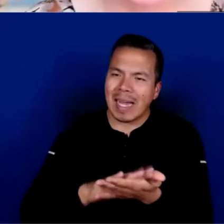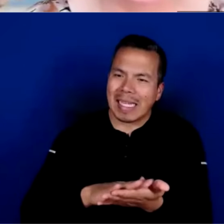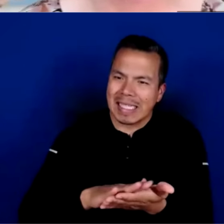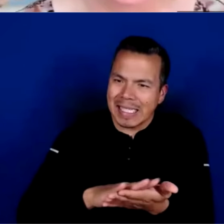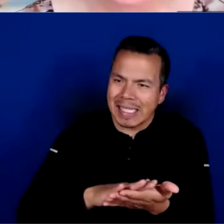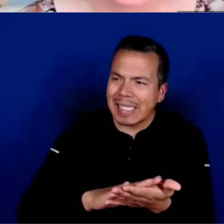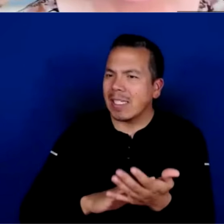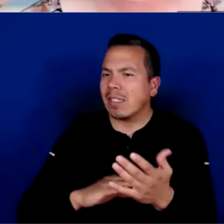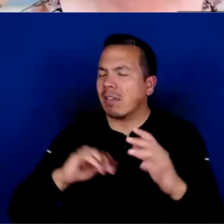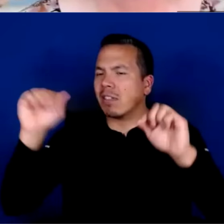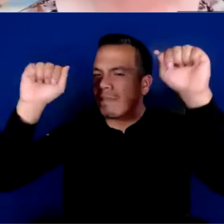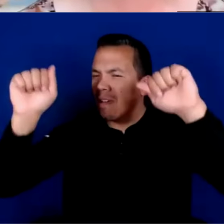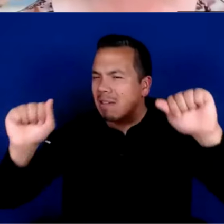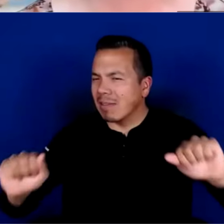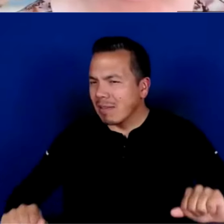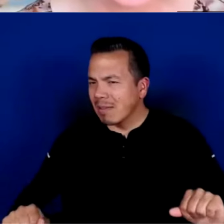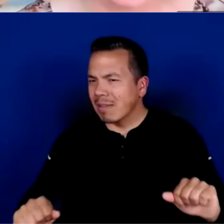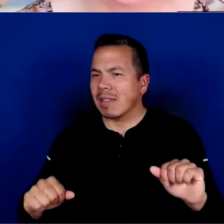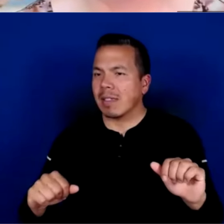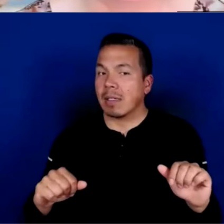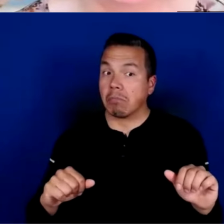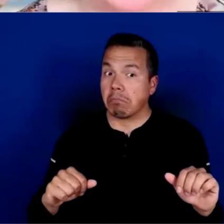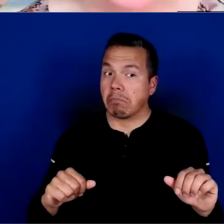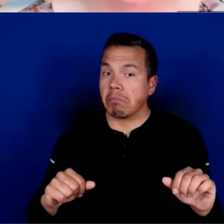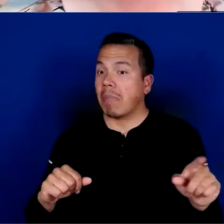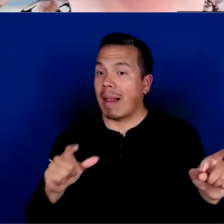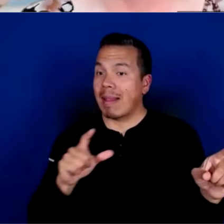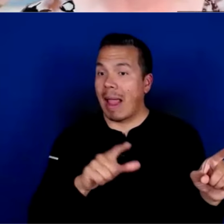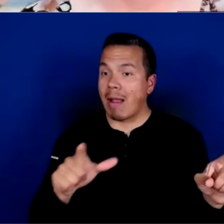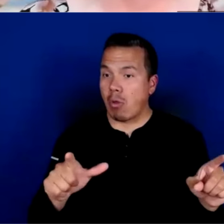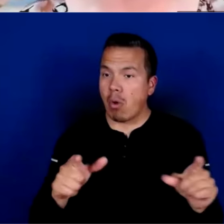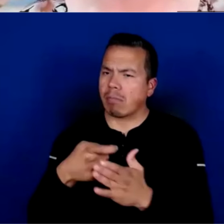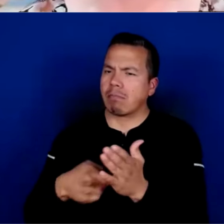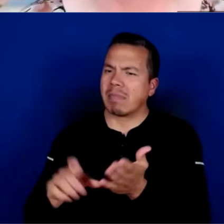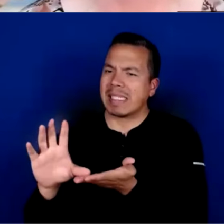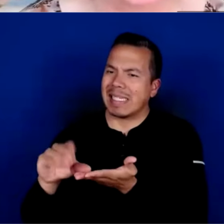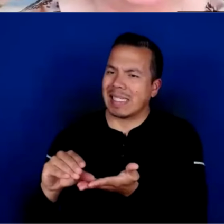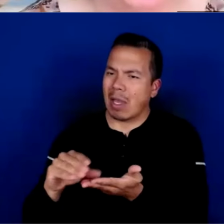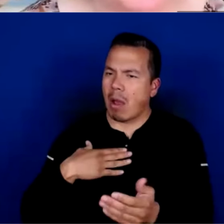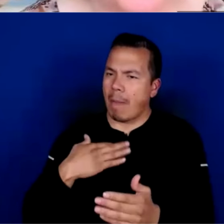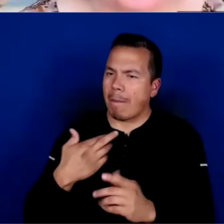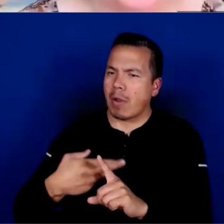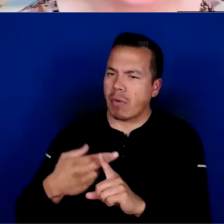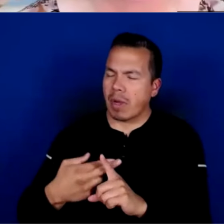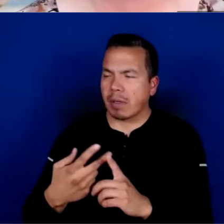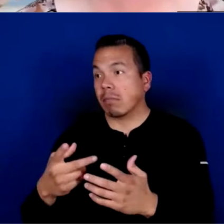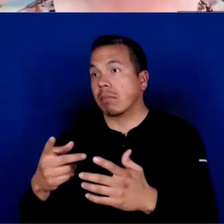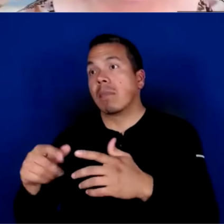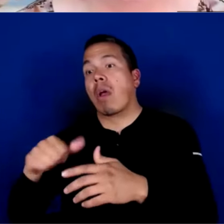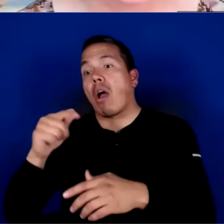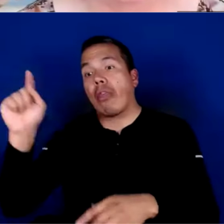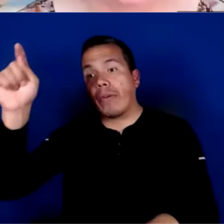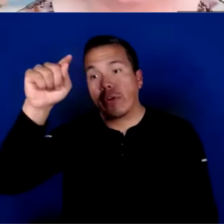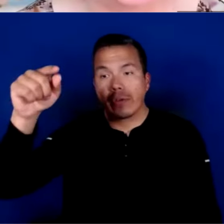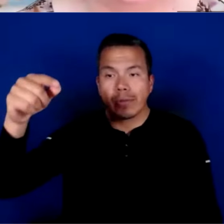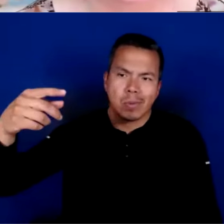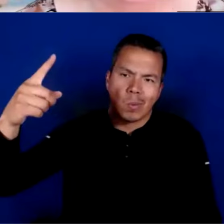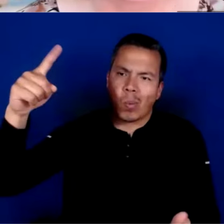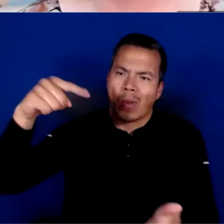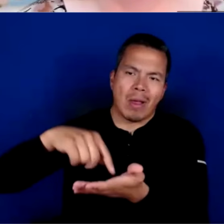common areas, and I get a discount on my rent. So maybe everybody else is paying $1,200 in rent for